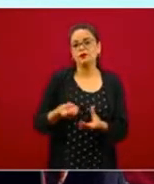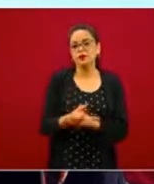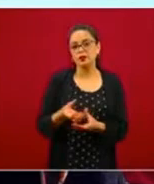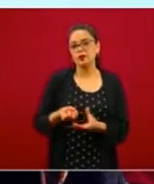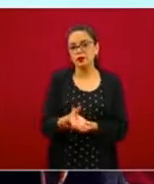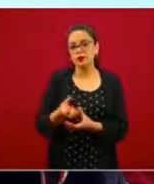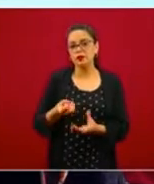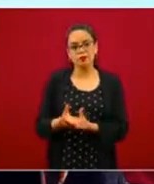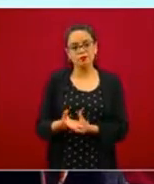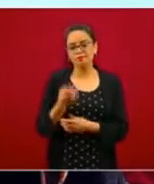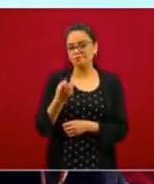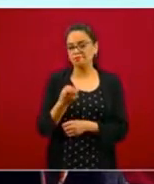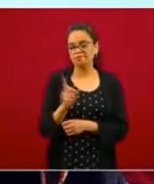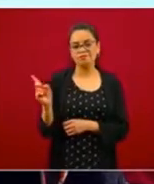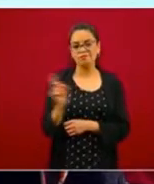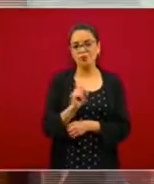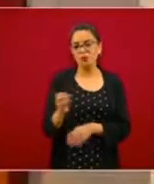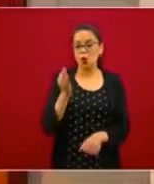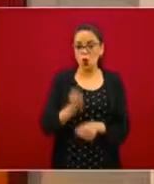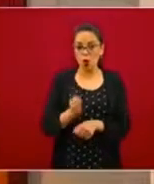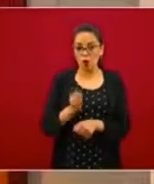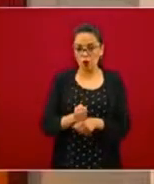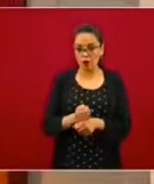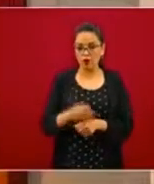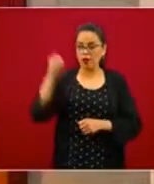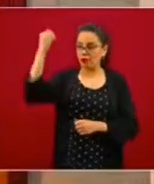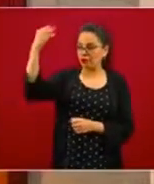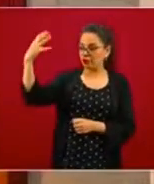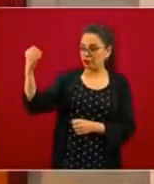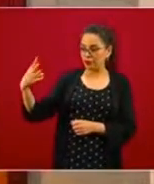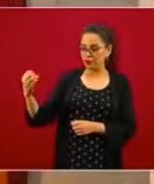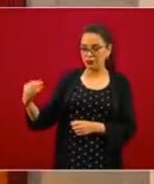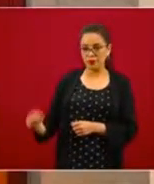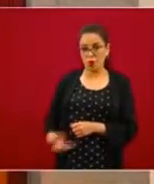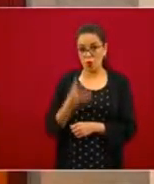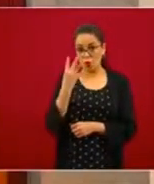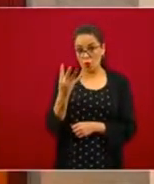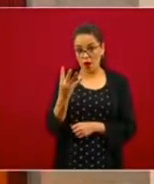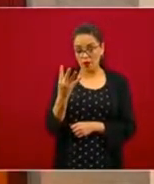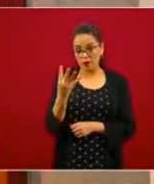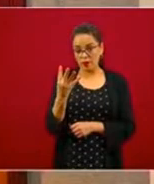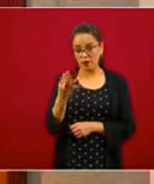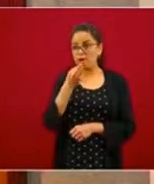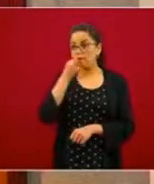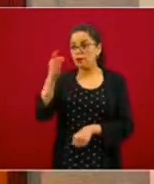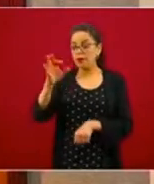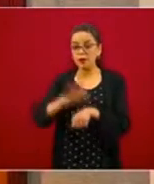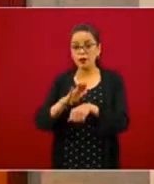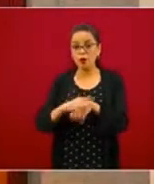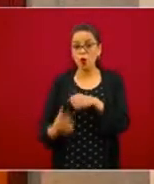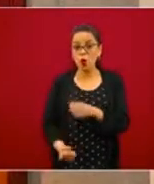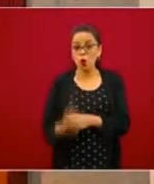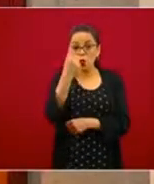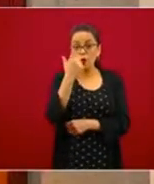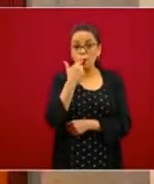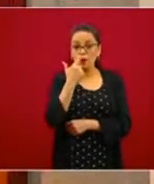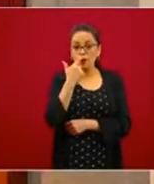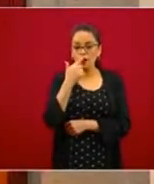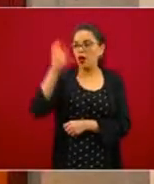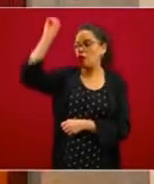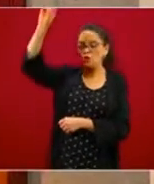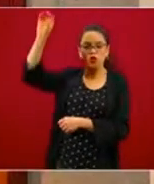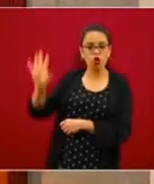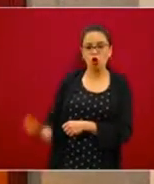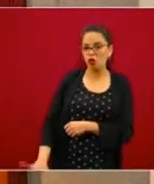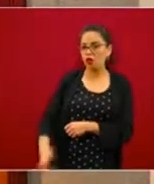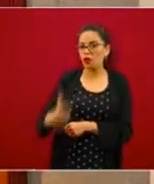monitoring when the rollback starts. Why? Well, because the entire society